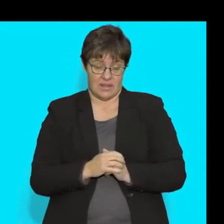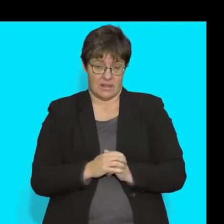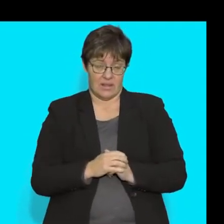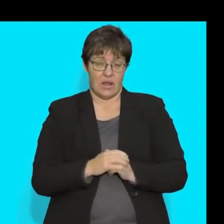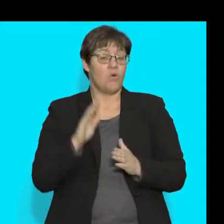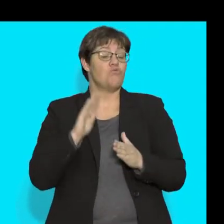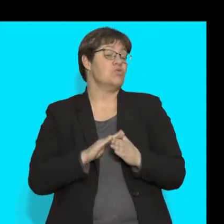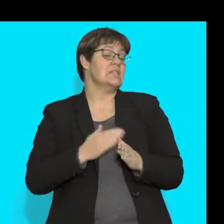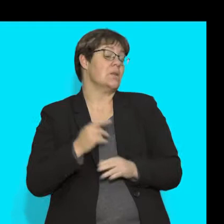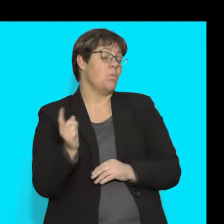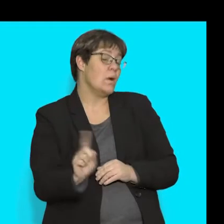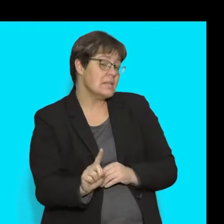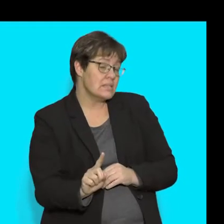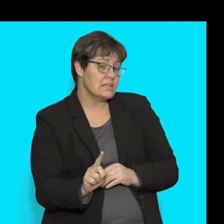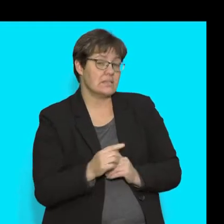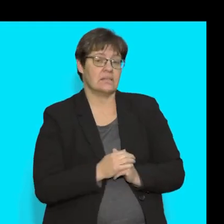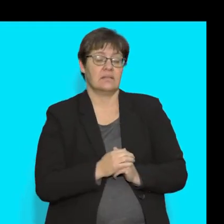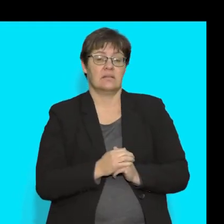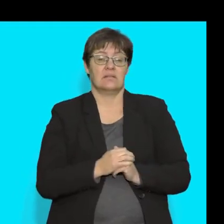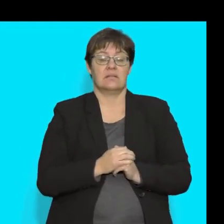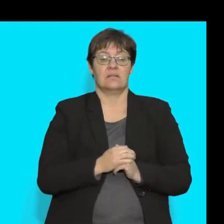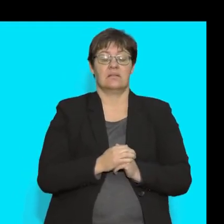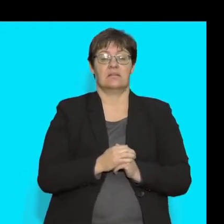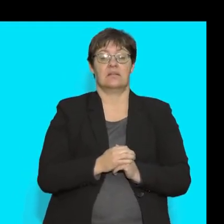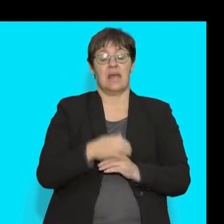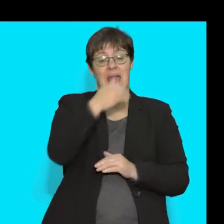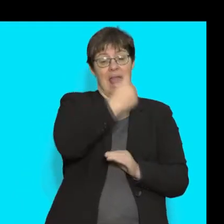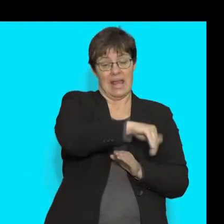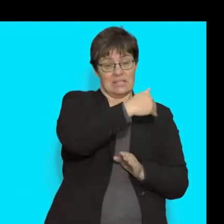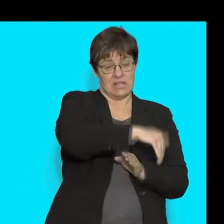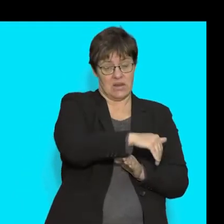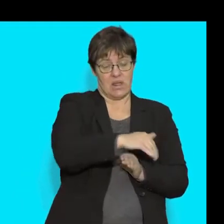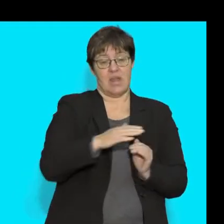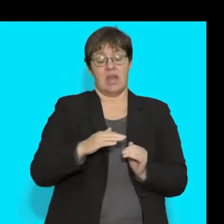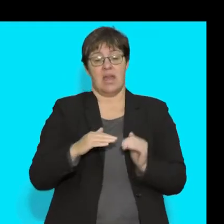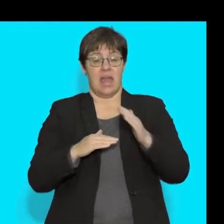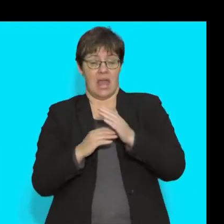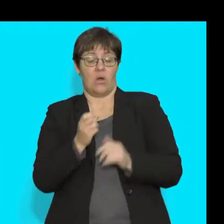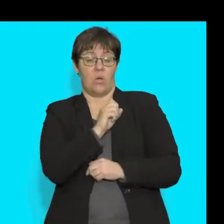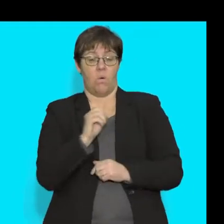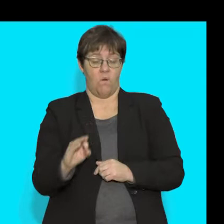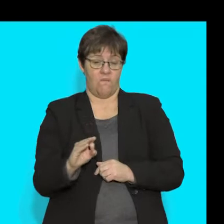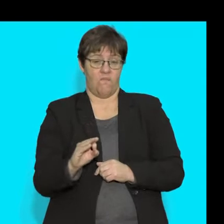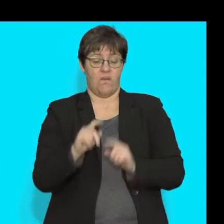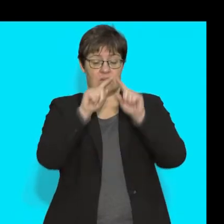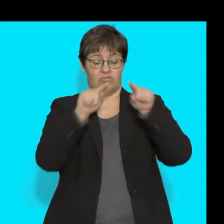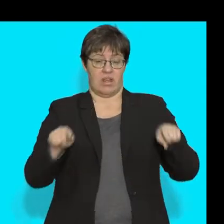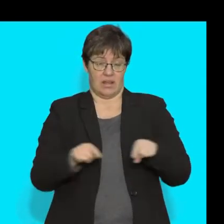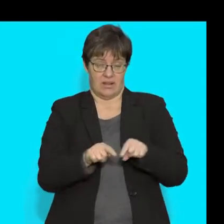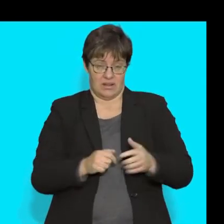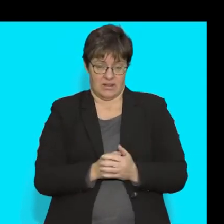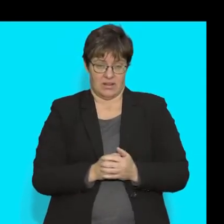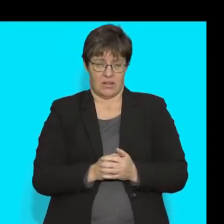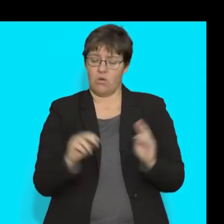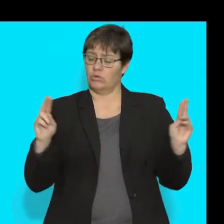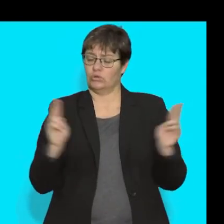and then my reason for that will be exterior angle of a triangle.